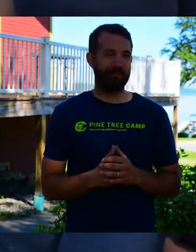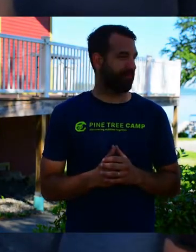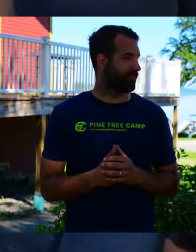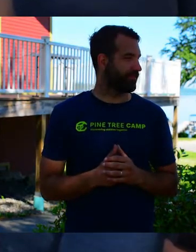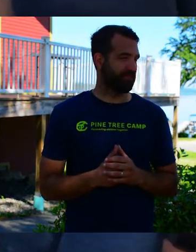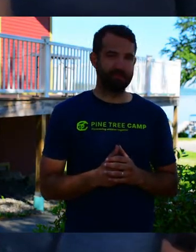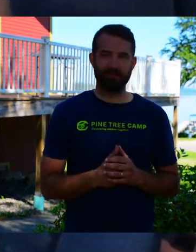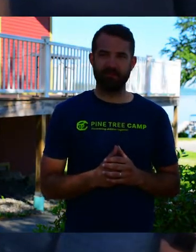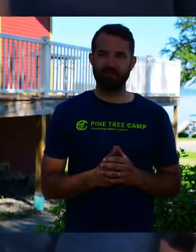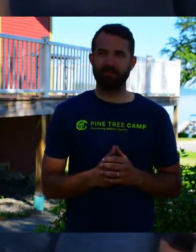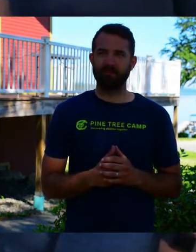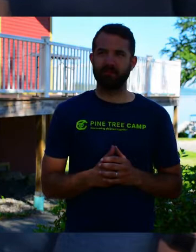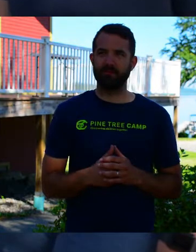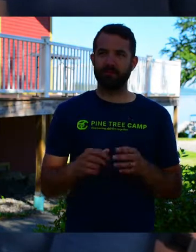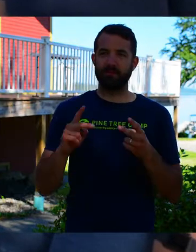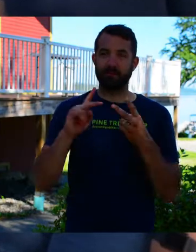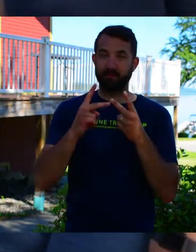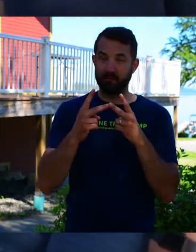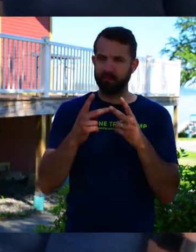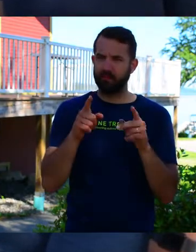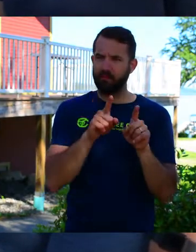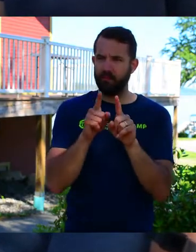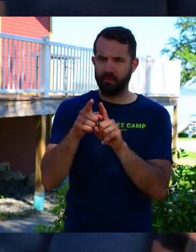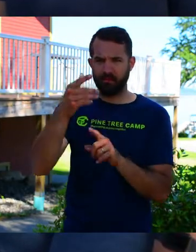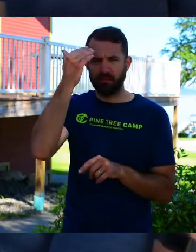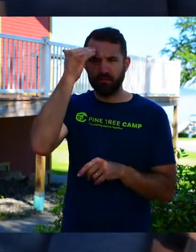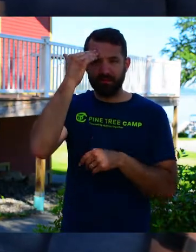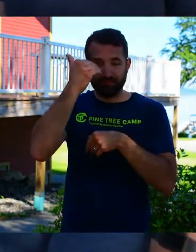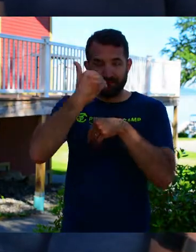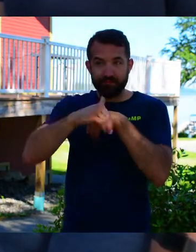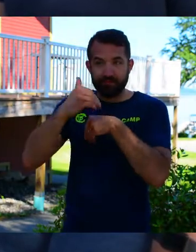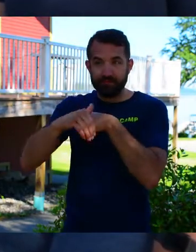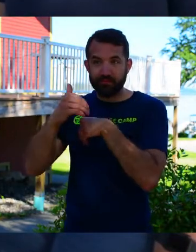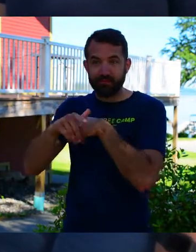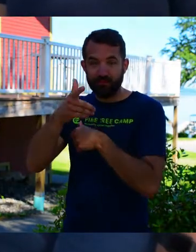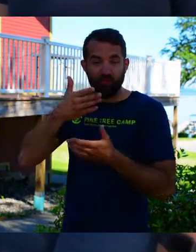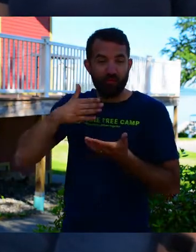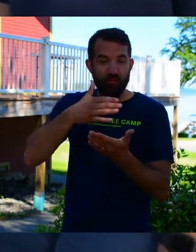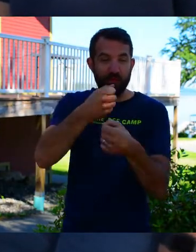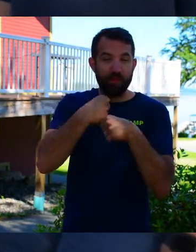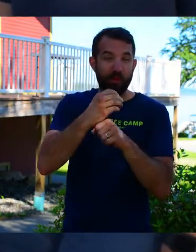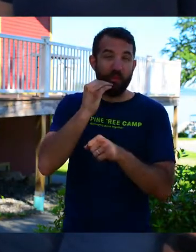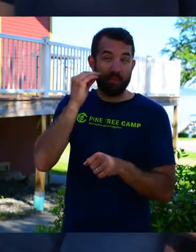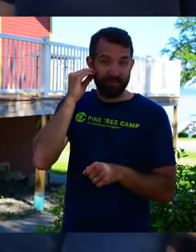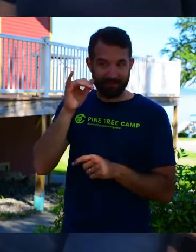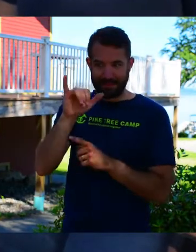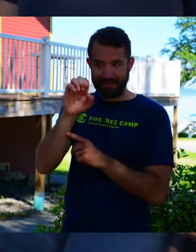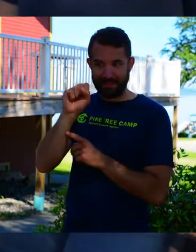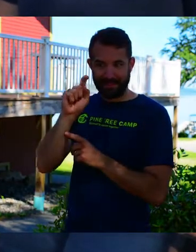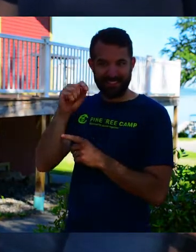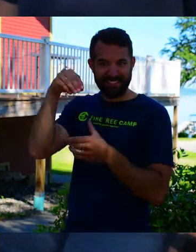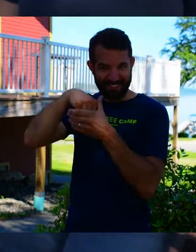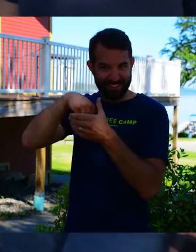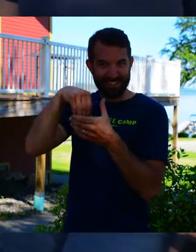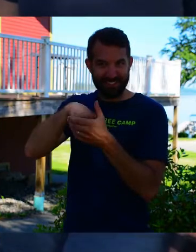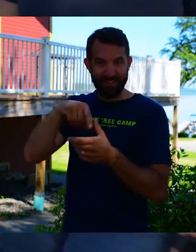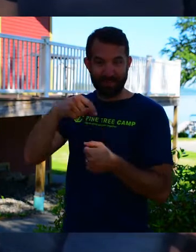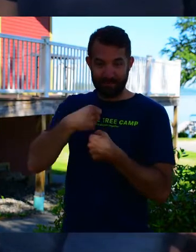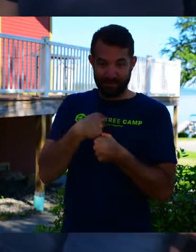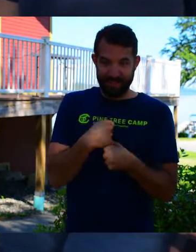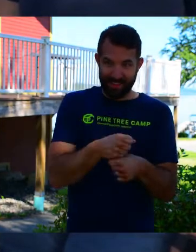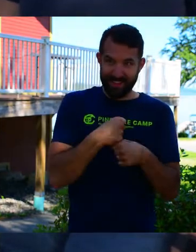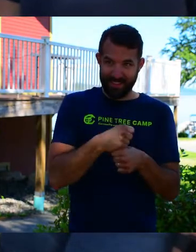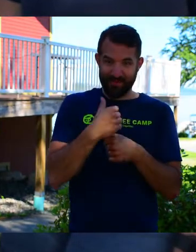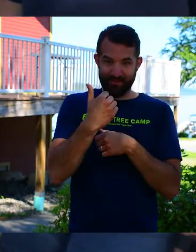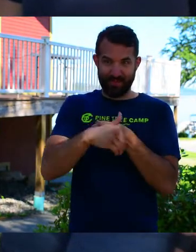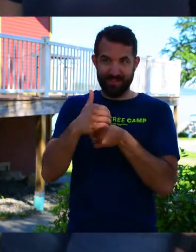use yeast in bread. So if you've ever made bread, you know that you add the yeast first and usually you add some water to activate it. So what happens when you make bread is the yeast